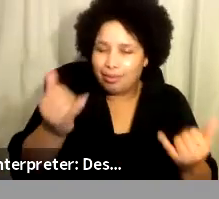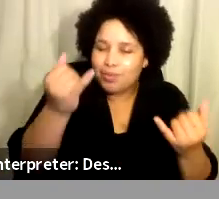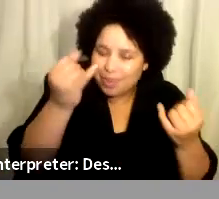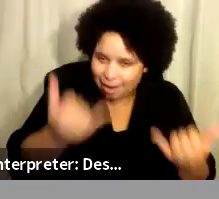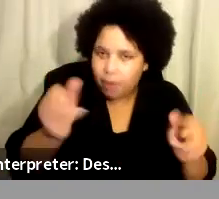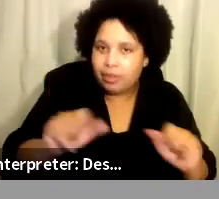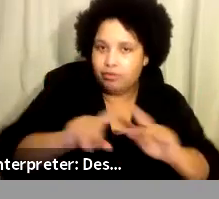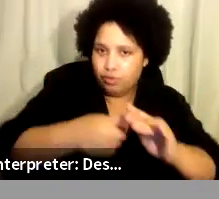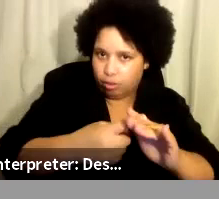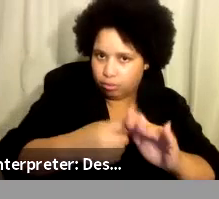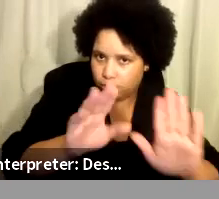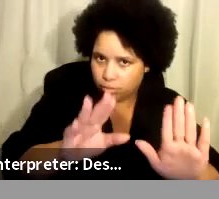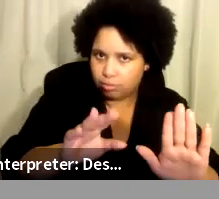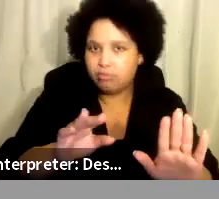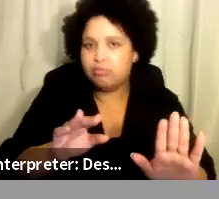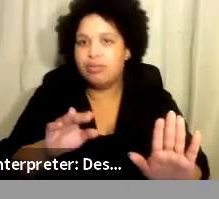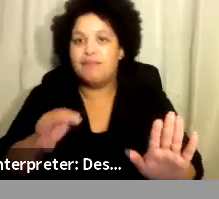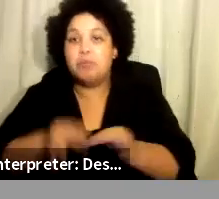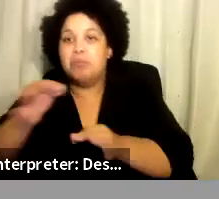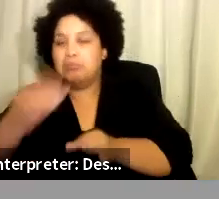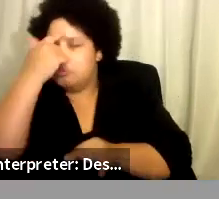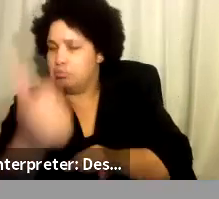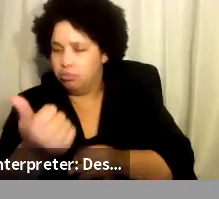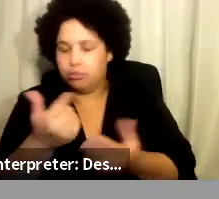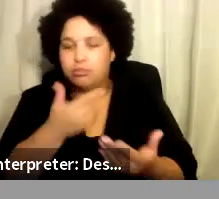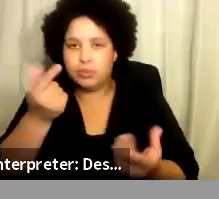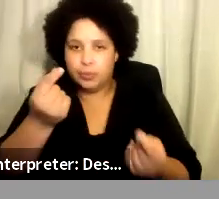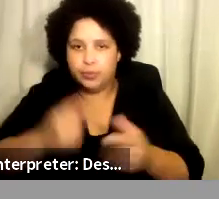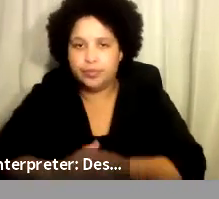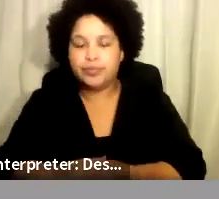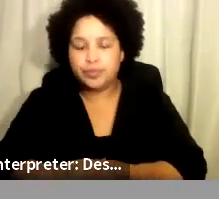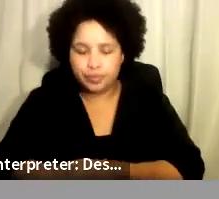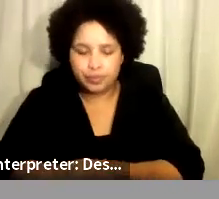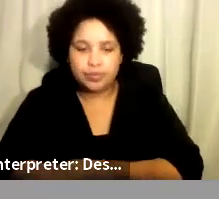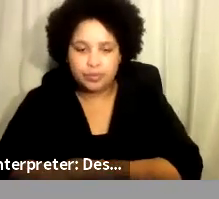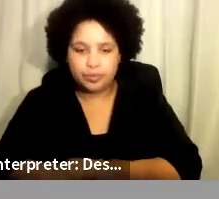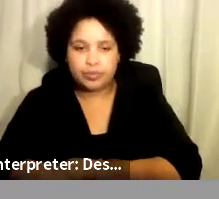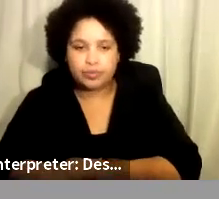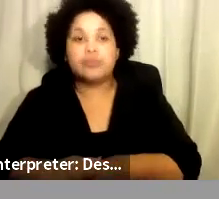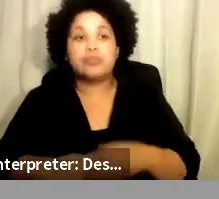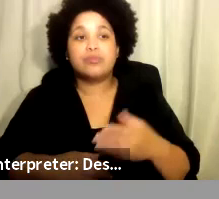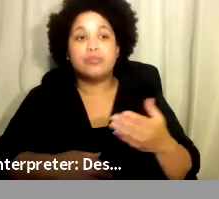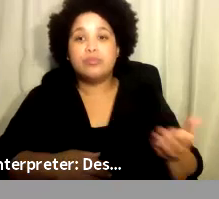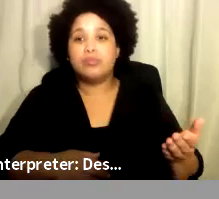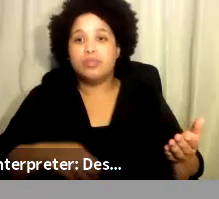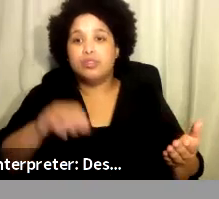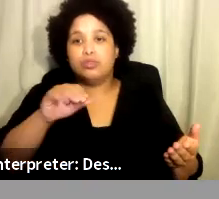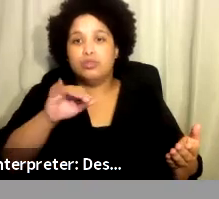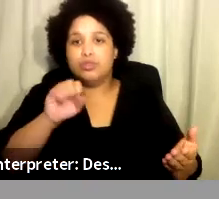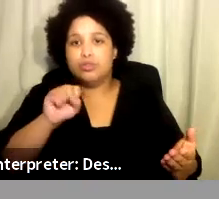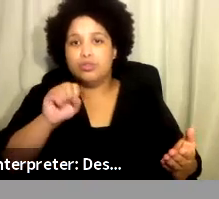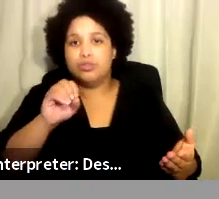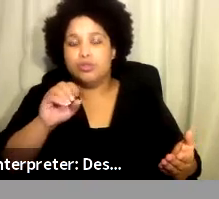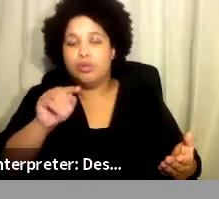There were other questions too, as far as I've seen one of the documents. There's also the dual